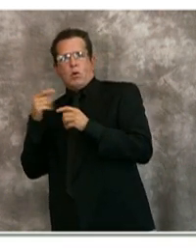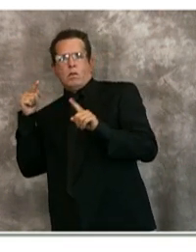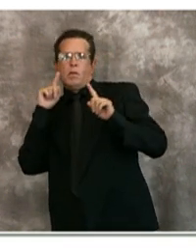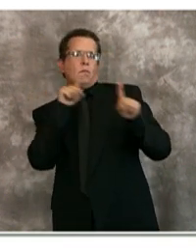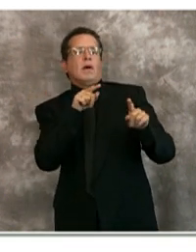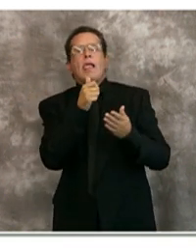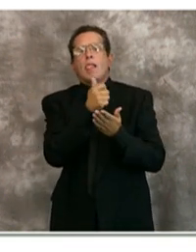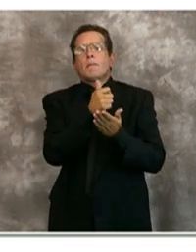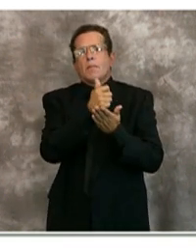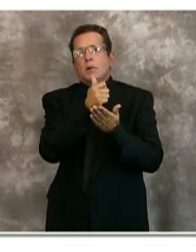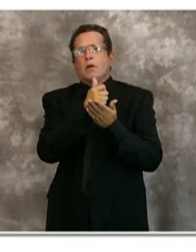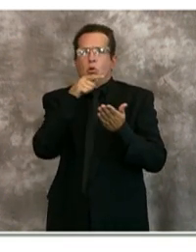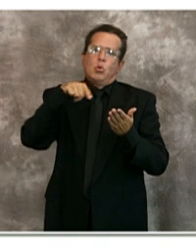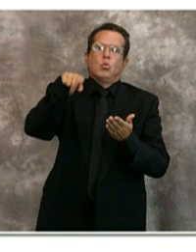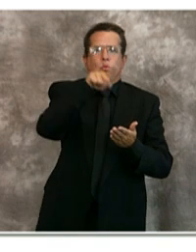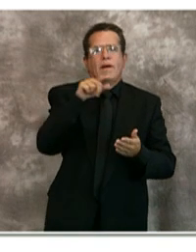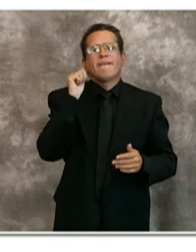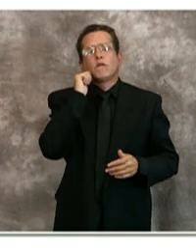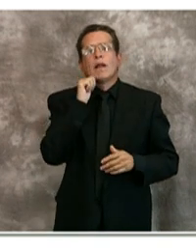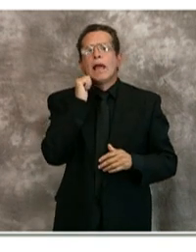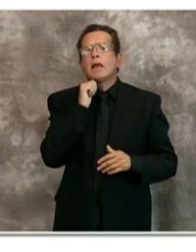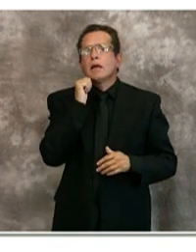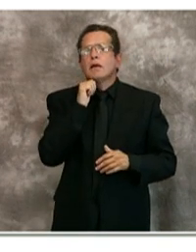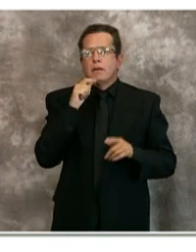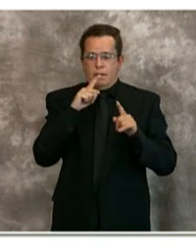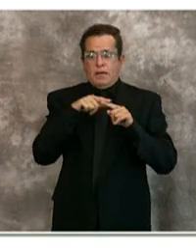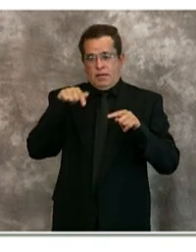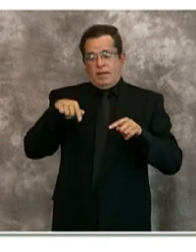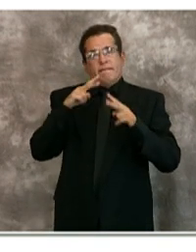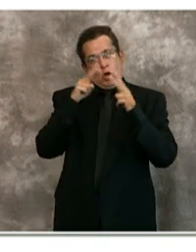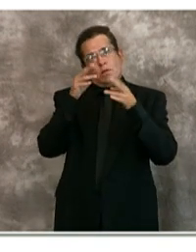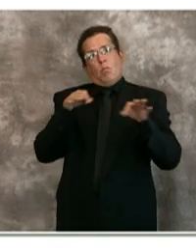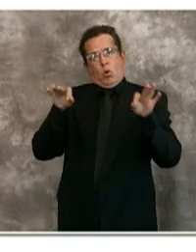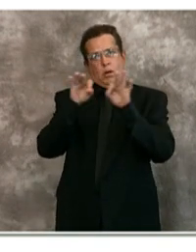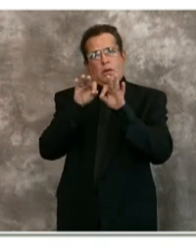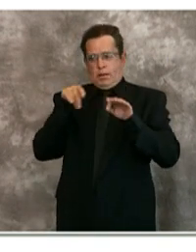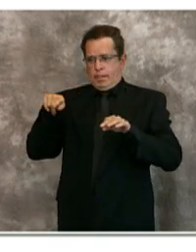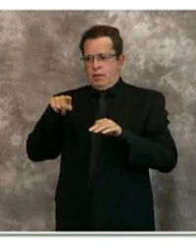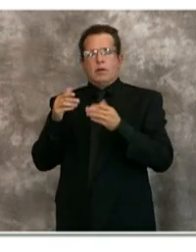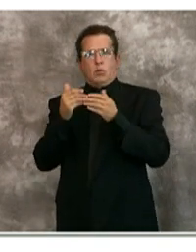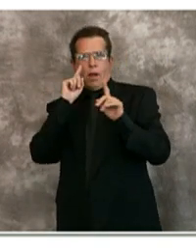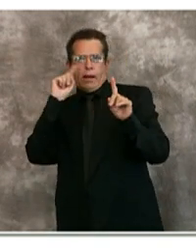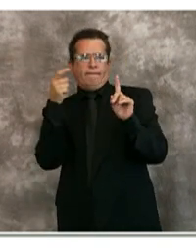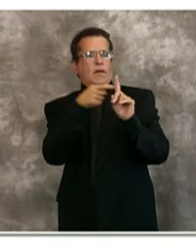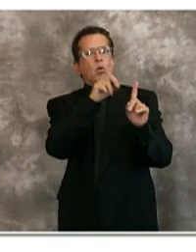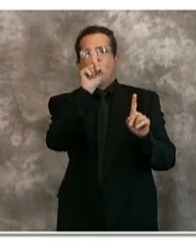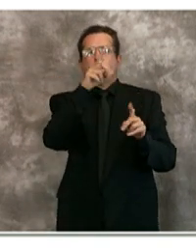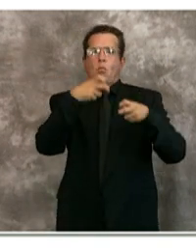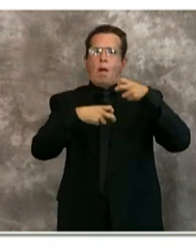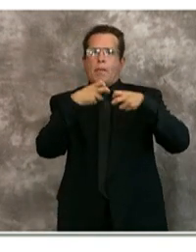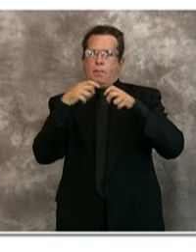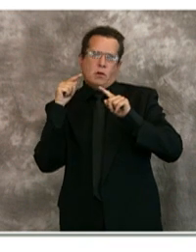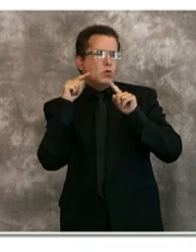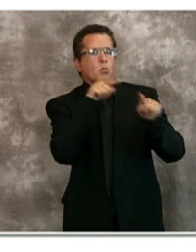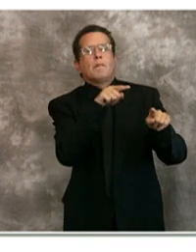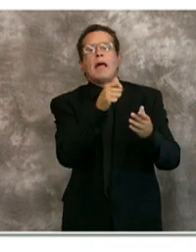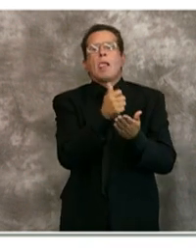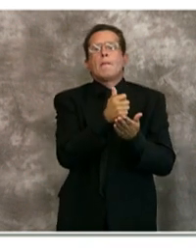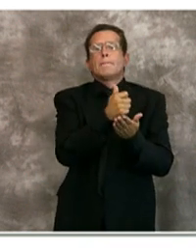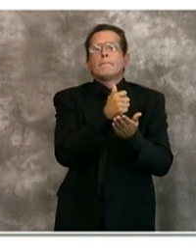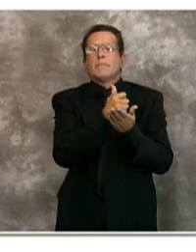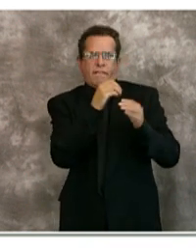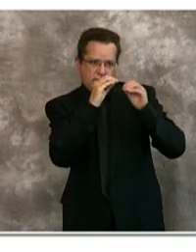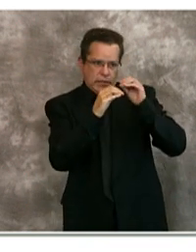insight into what's happening out there on a daily basis. But this is also a vital tool to early identify problem areas, take corrective action,